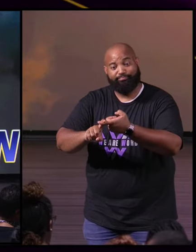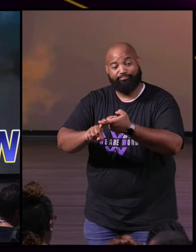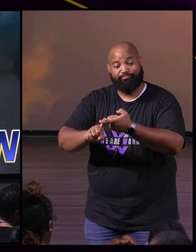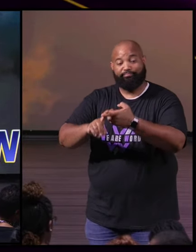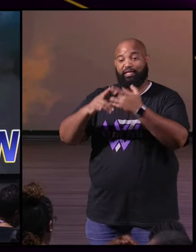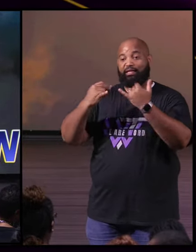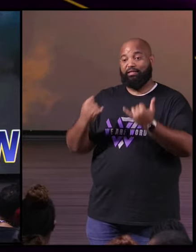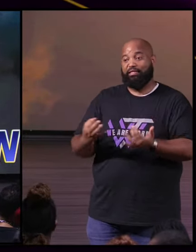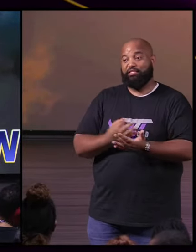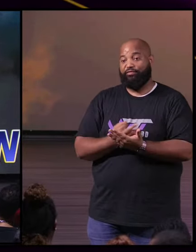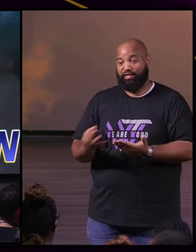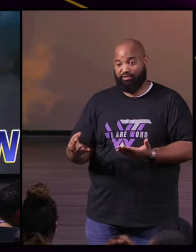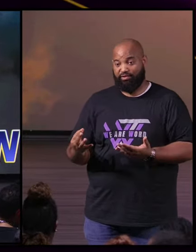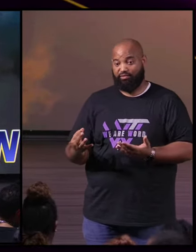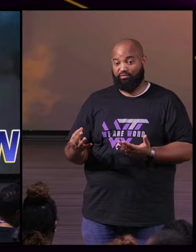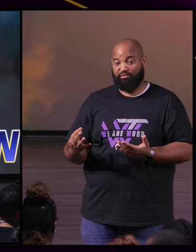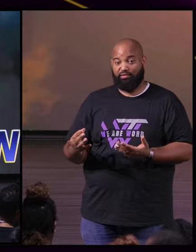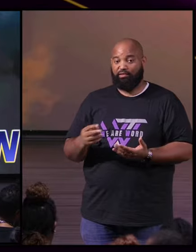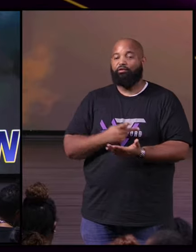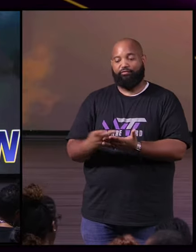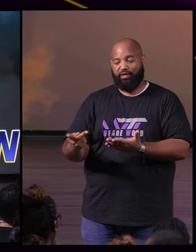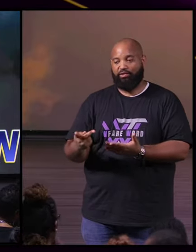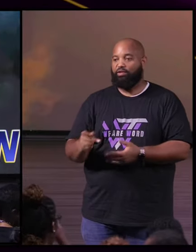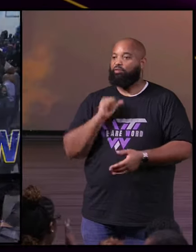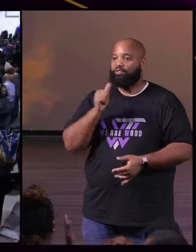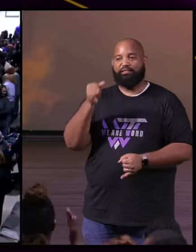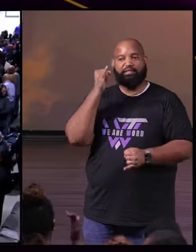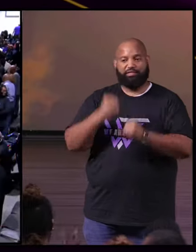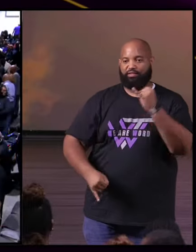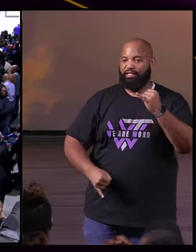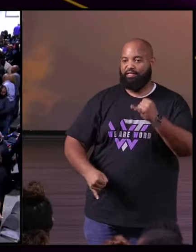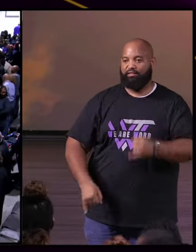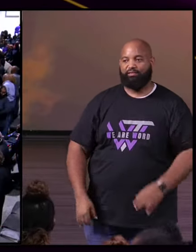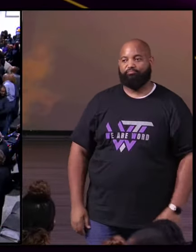this failure will not be final.